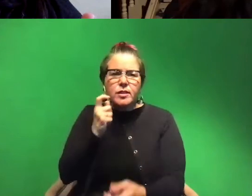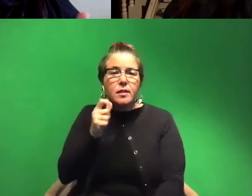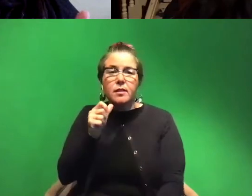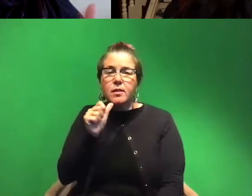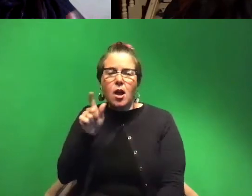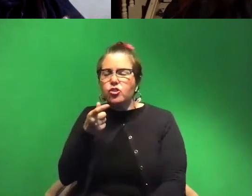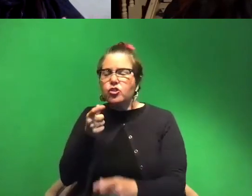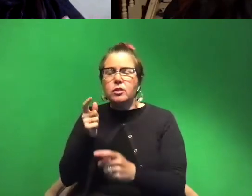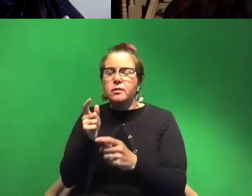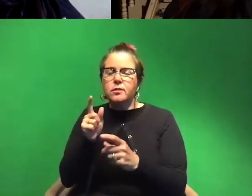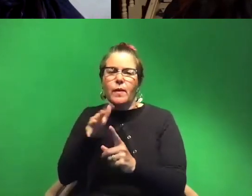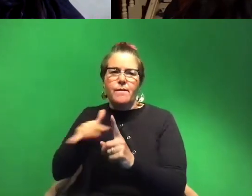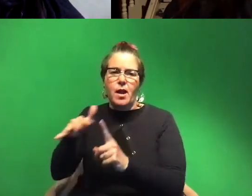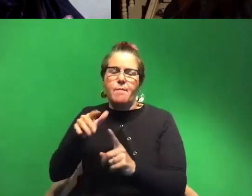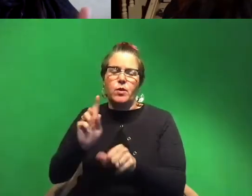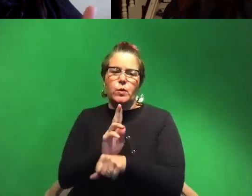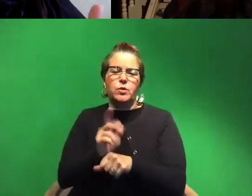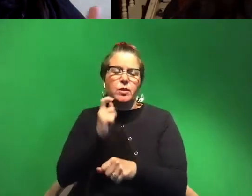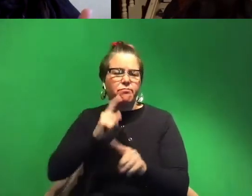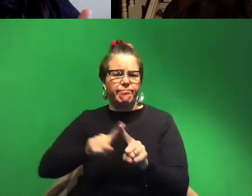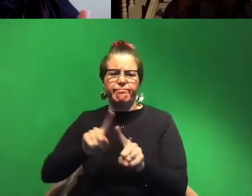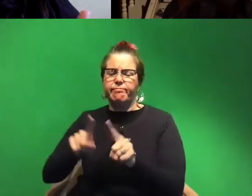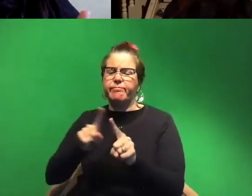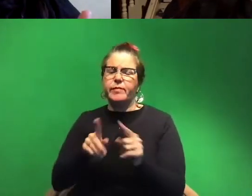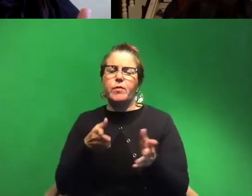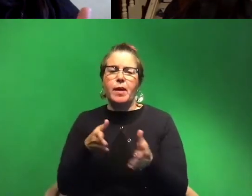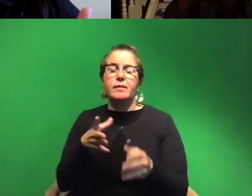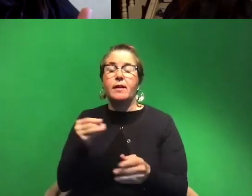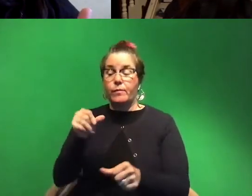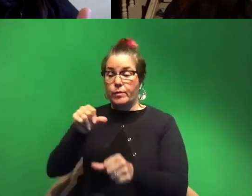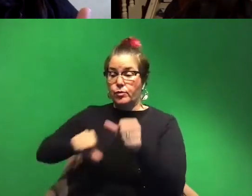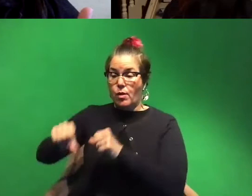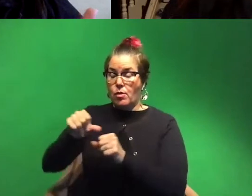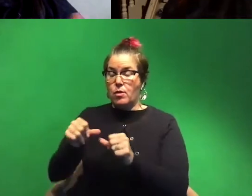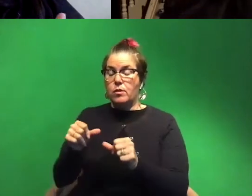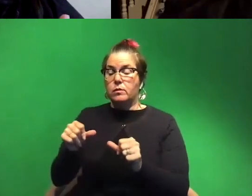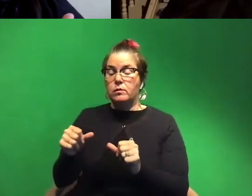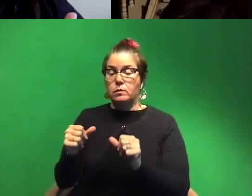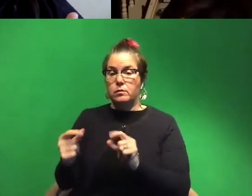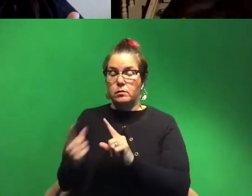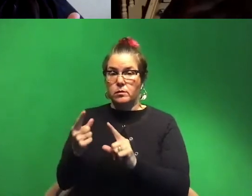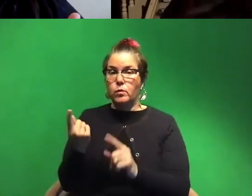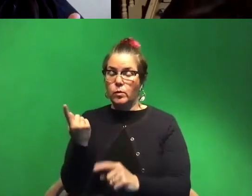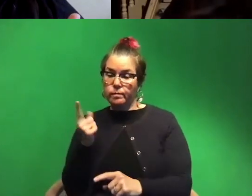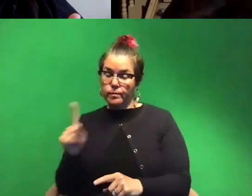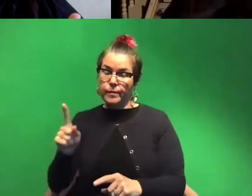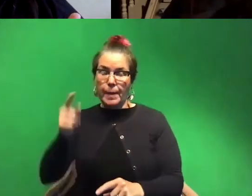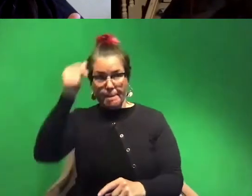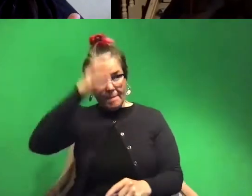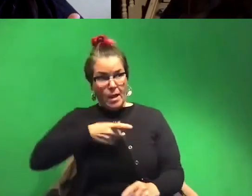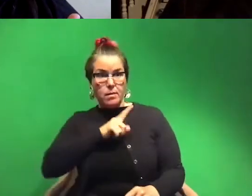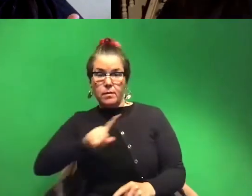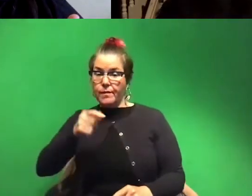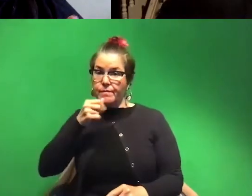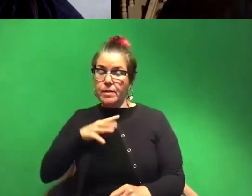environment. They use their skin in a lot of different ways. And towards each other, a cuttlefish will slide up to a male cuttlefish will slide up to a